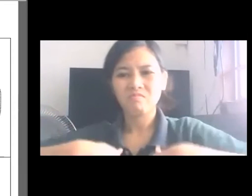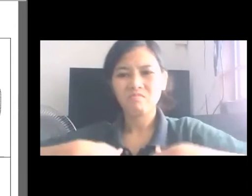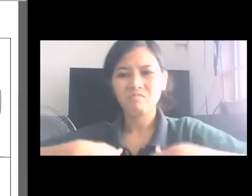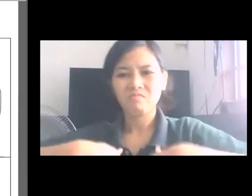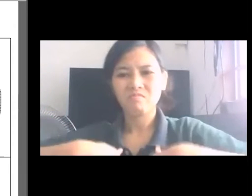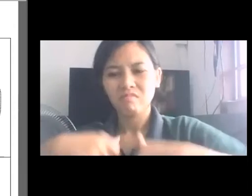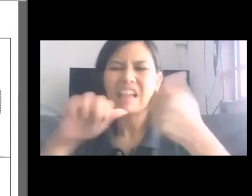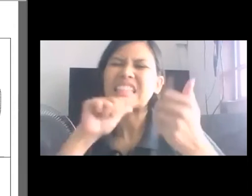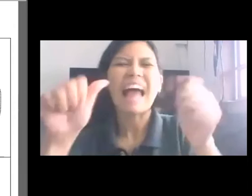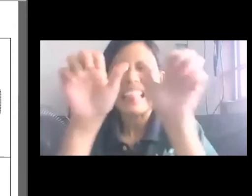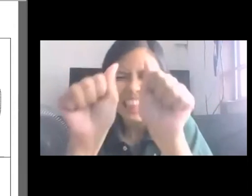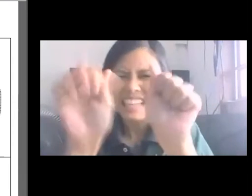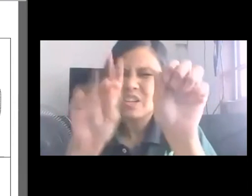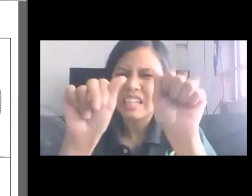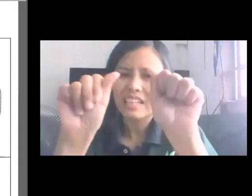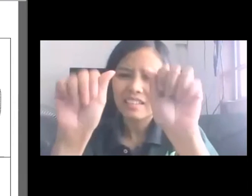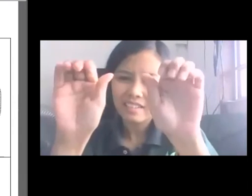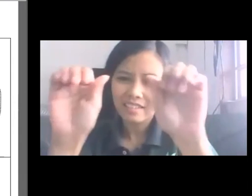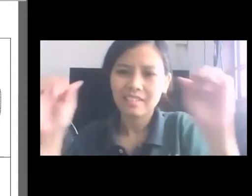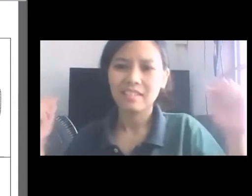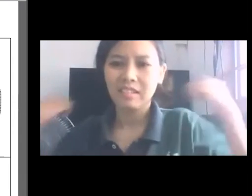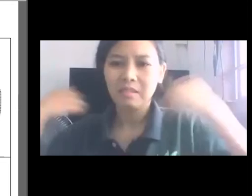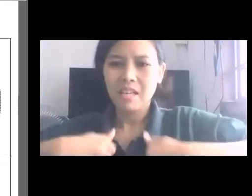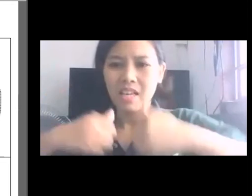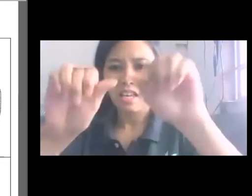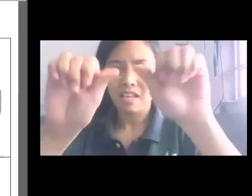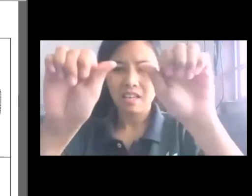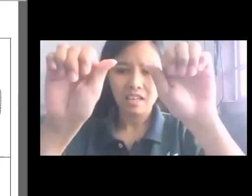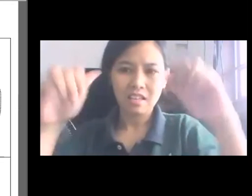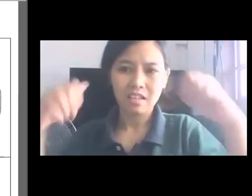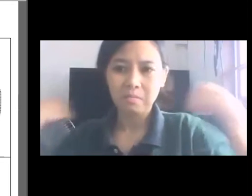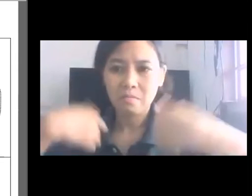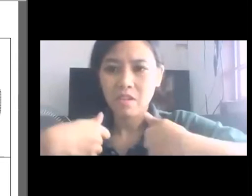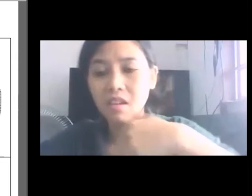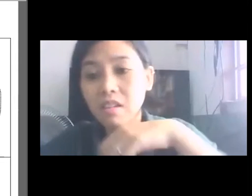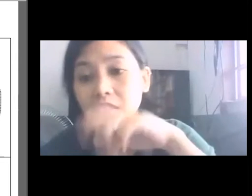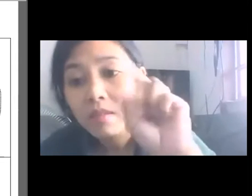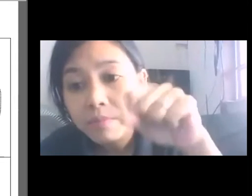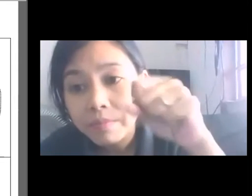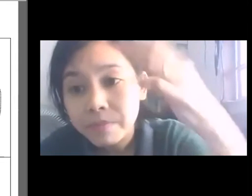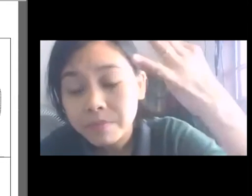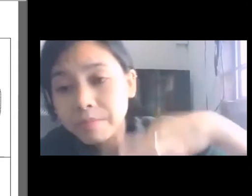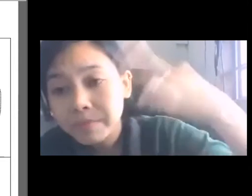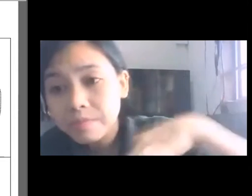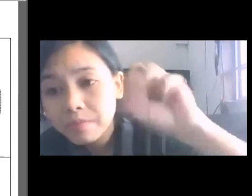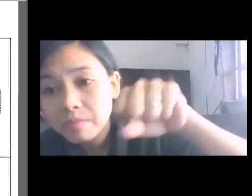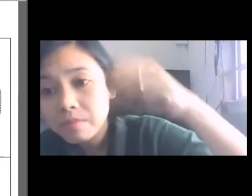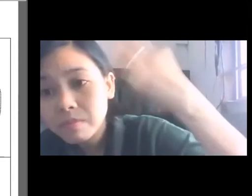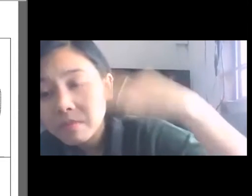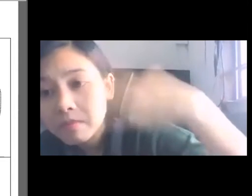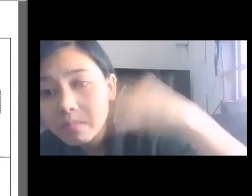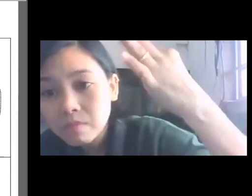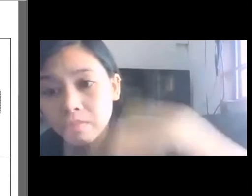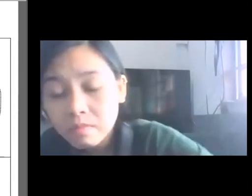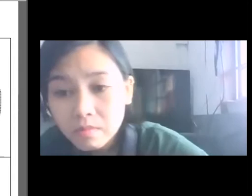And Yami saying, but Meng and I both agree that for both, it is with an A